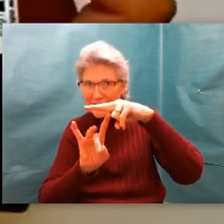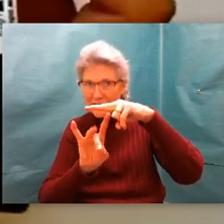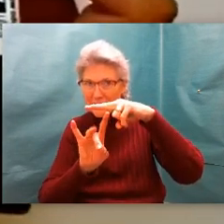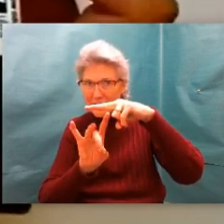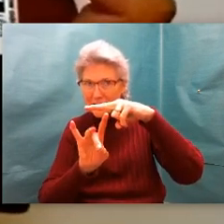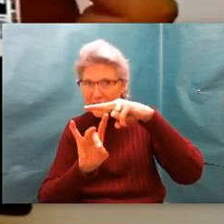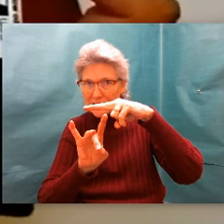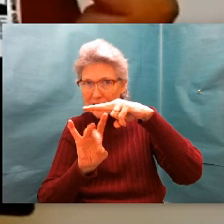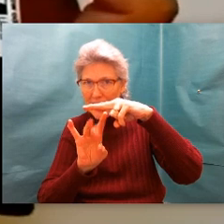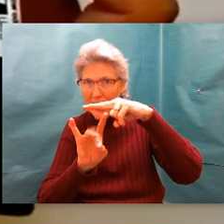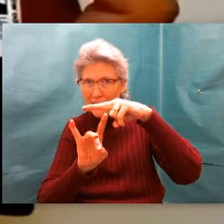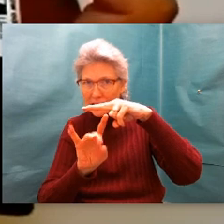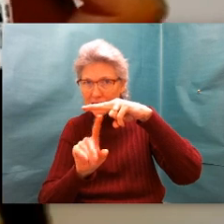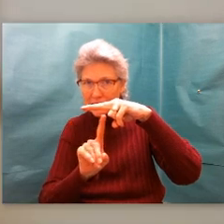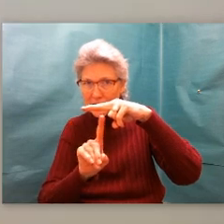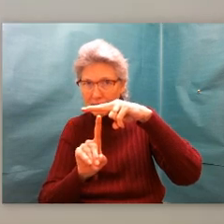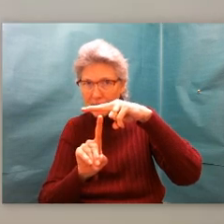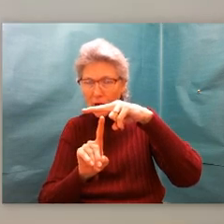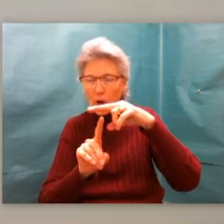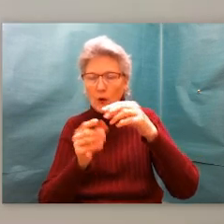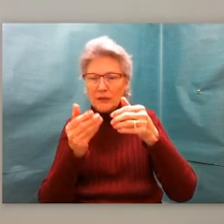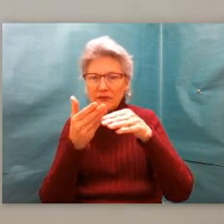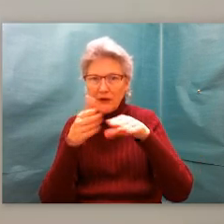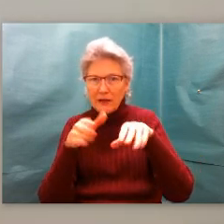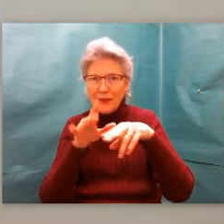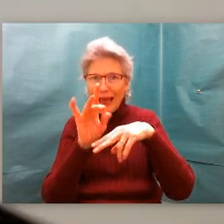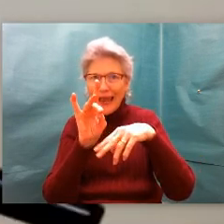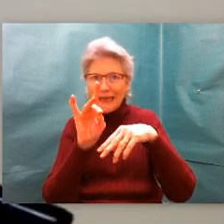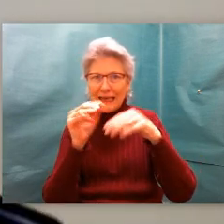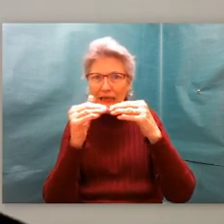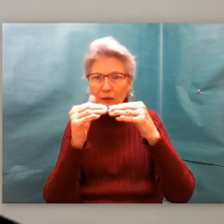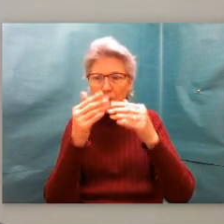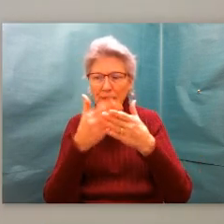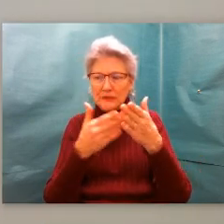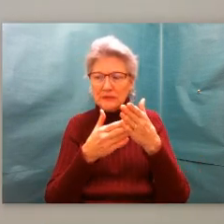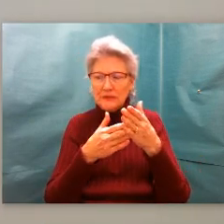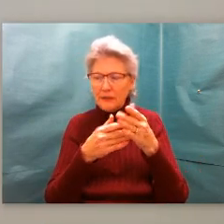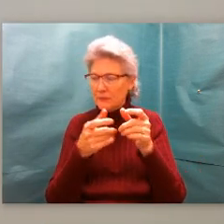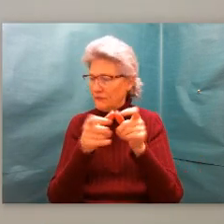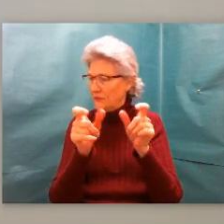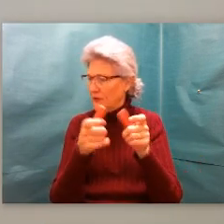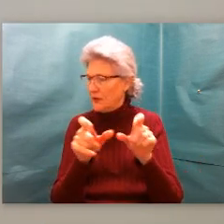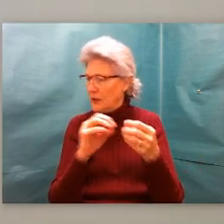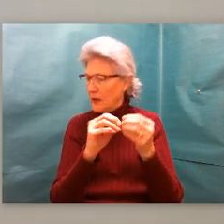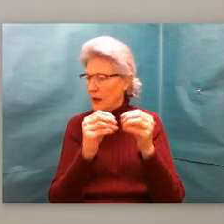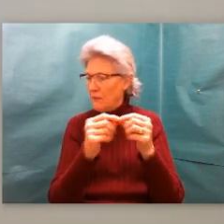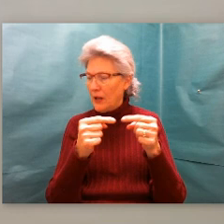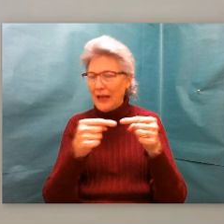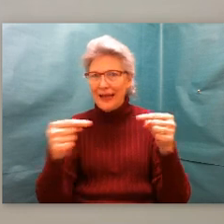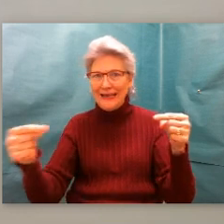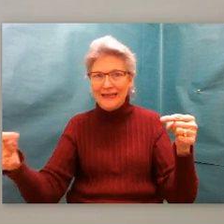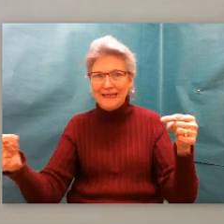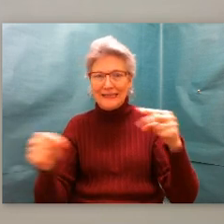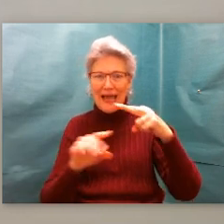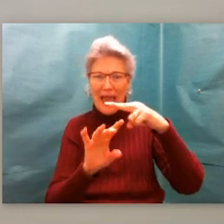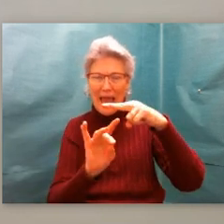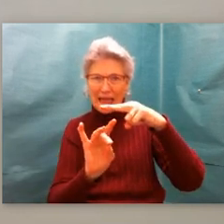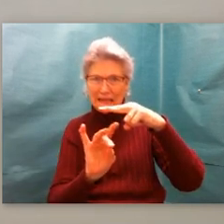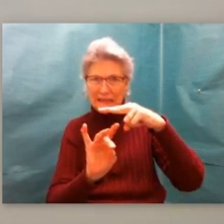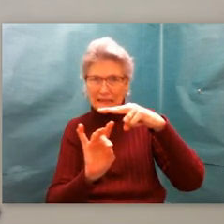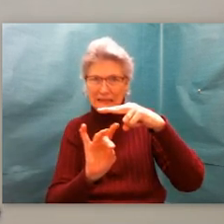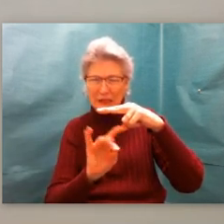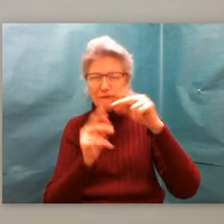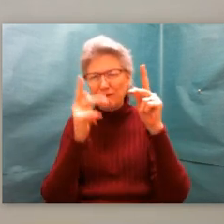into 8 equal pieces, I'm going to decompose this number line into eighths so that I can figure